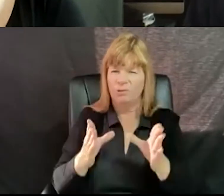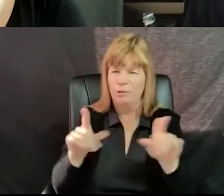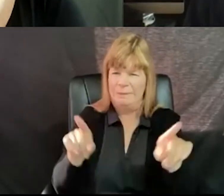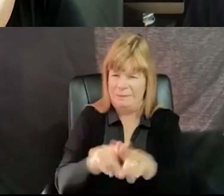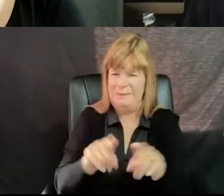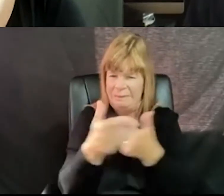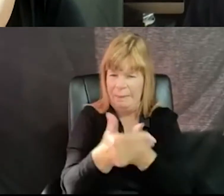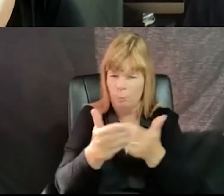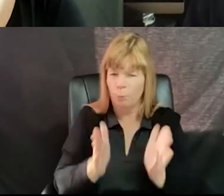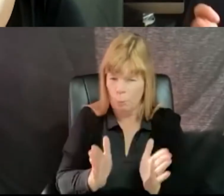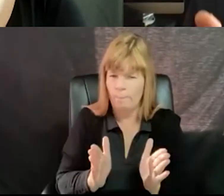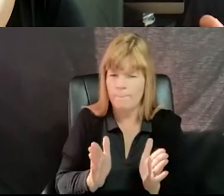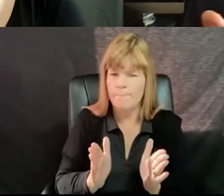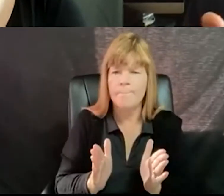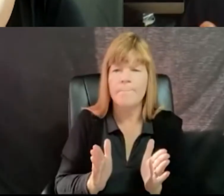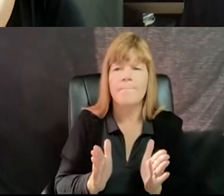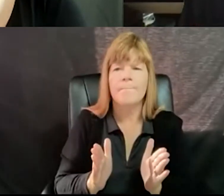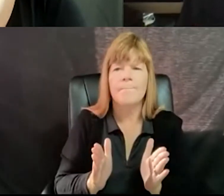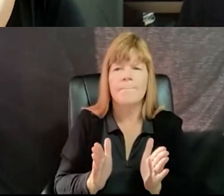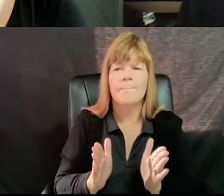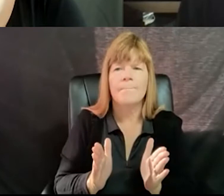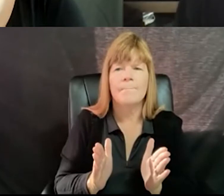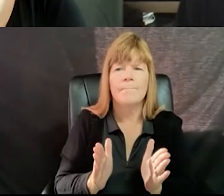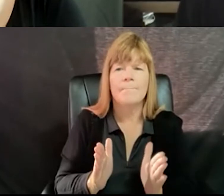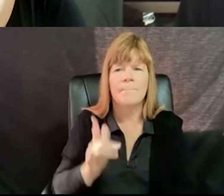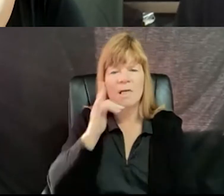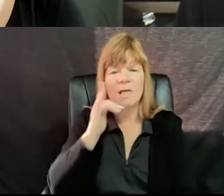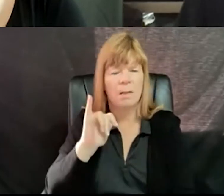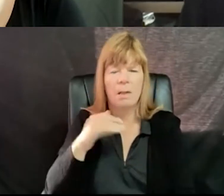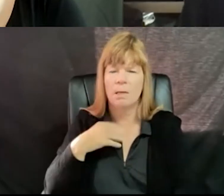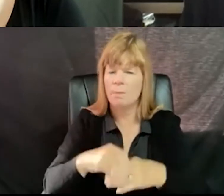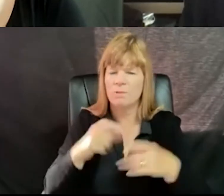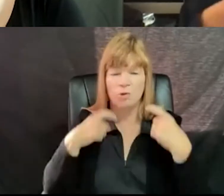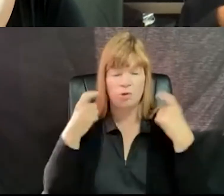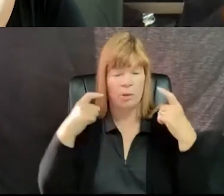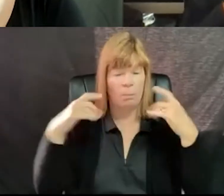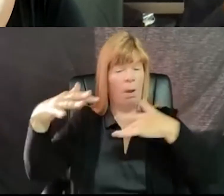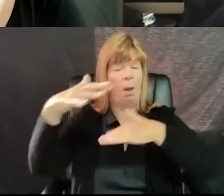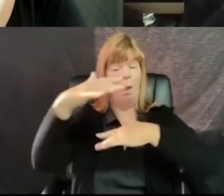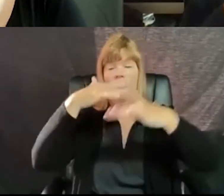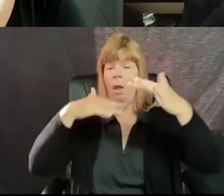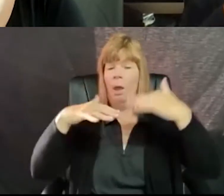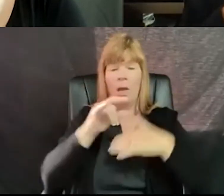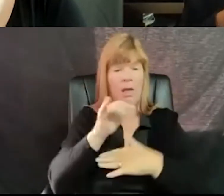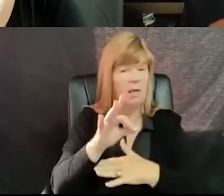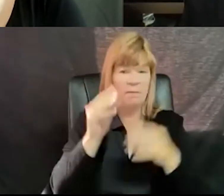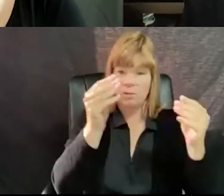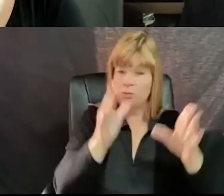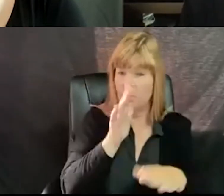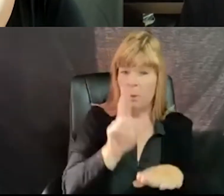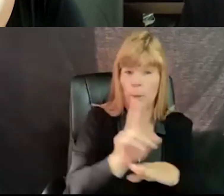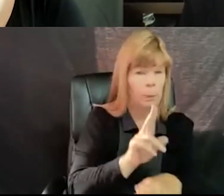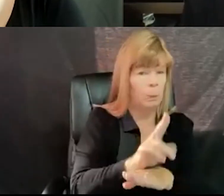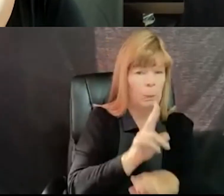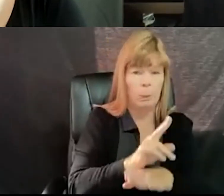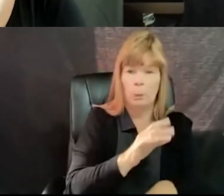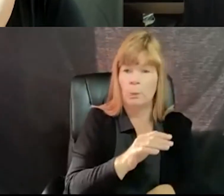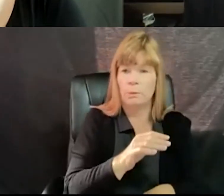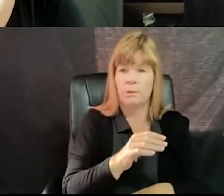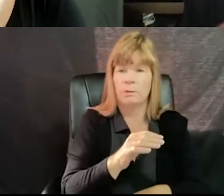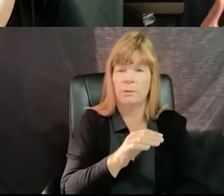room. And it sounded like I was in a gymnasium in that room if the teacher didn't wear the microphone.